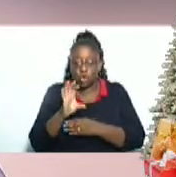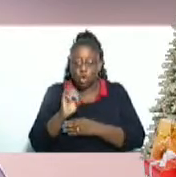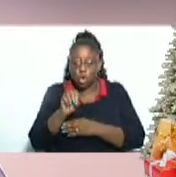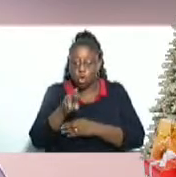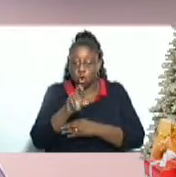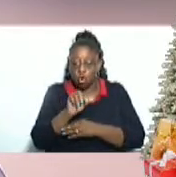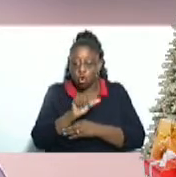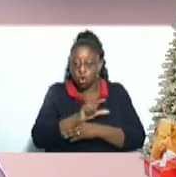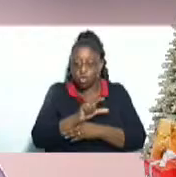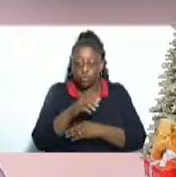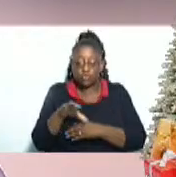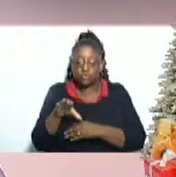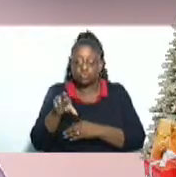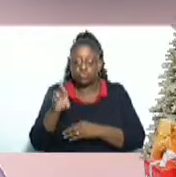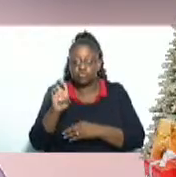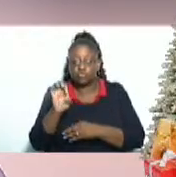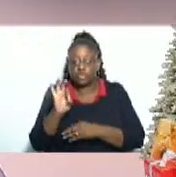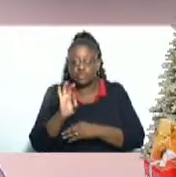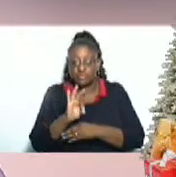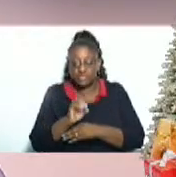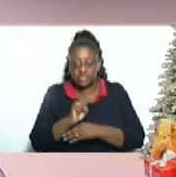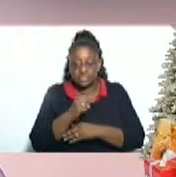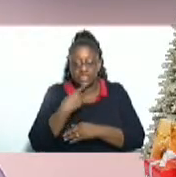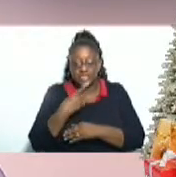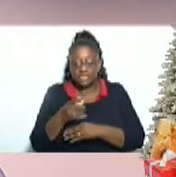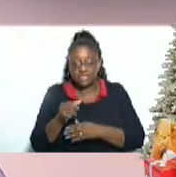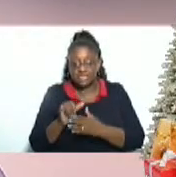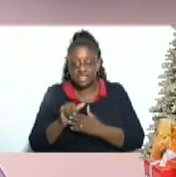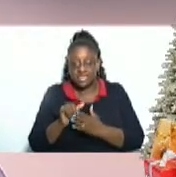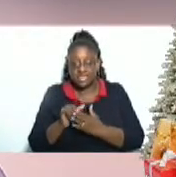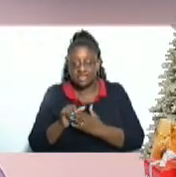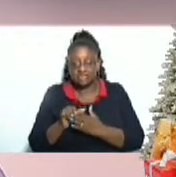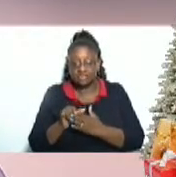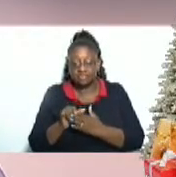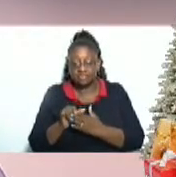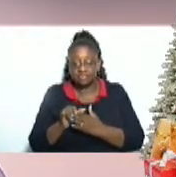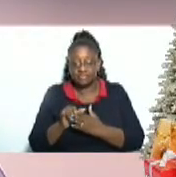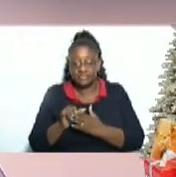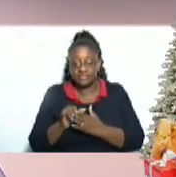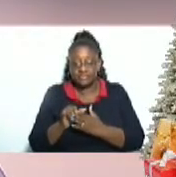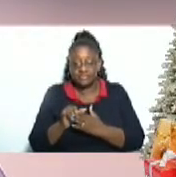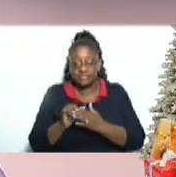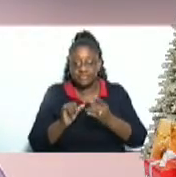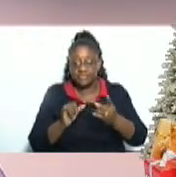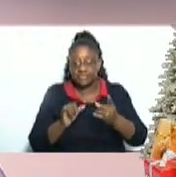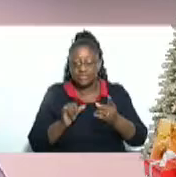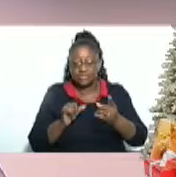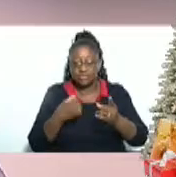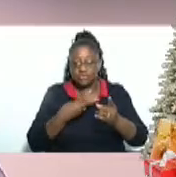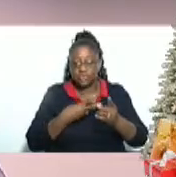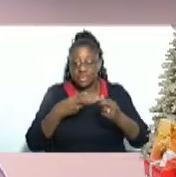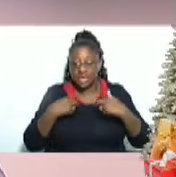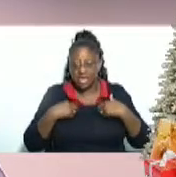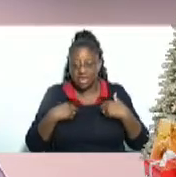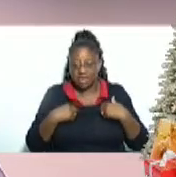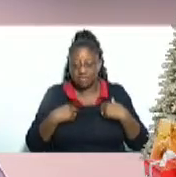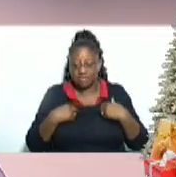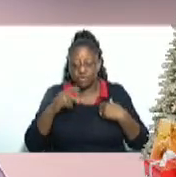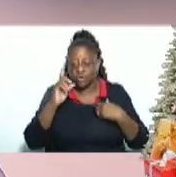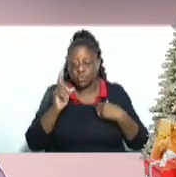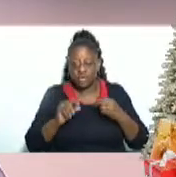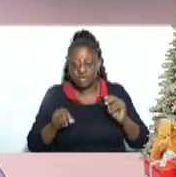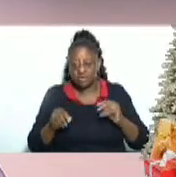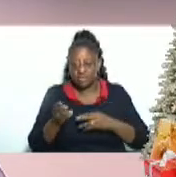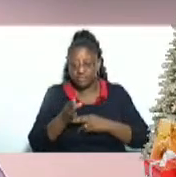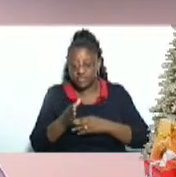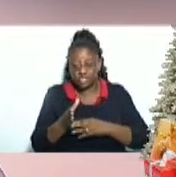consequences, given the nexus between transnational crimes and illegal, unreported, and unregulated